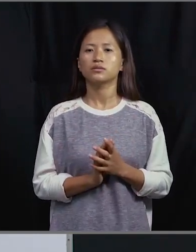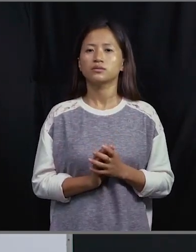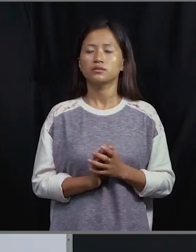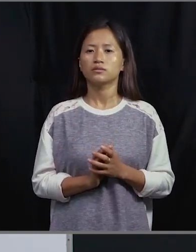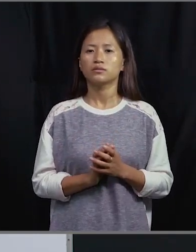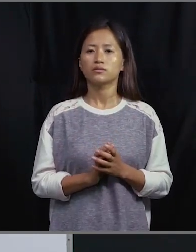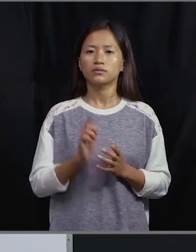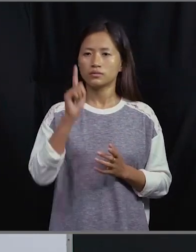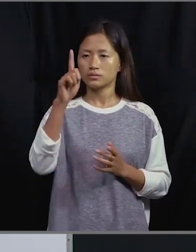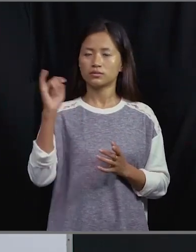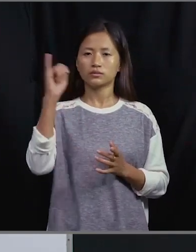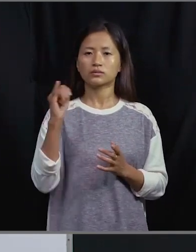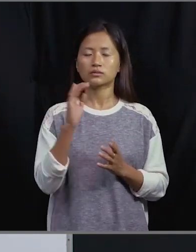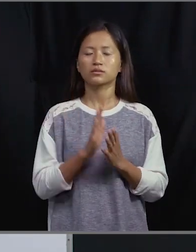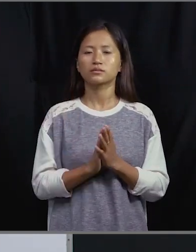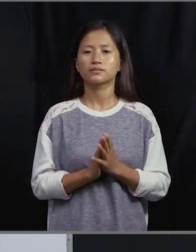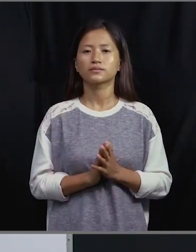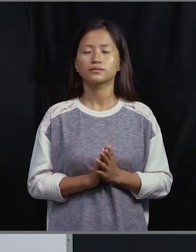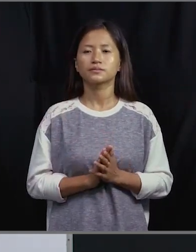which is also 16.